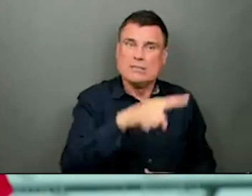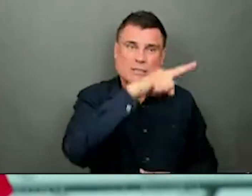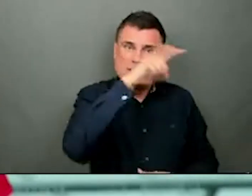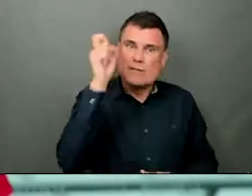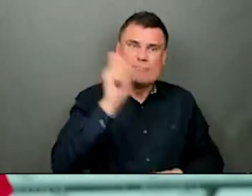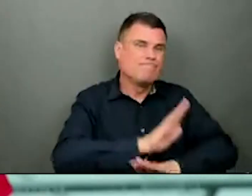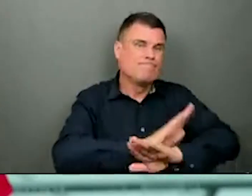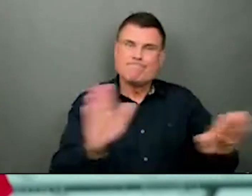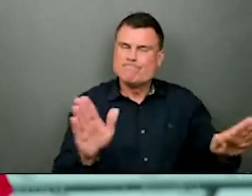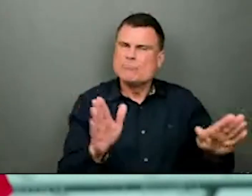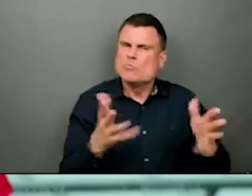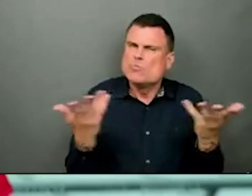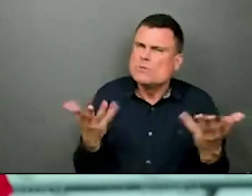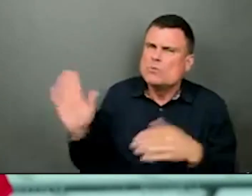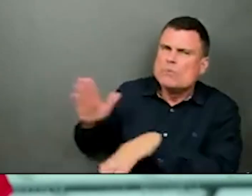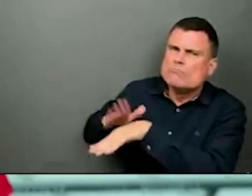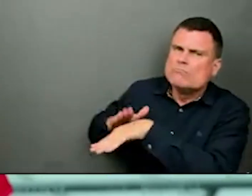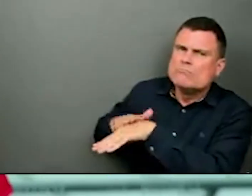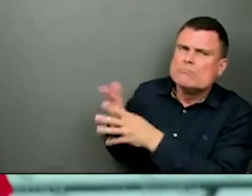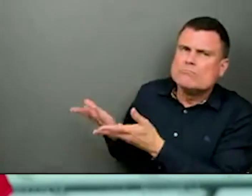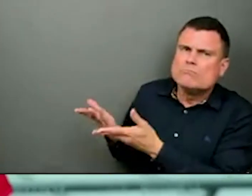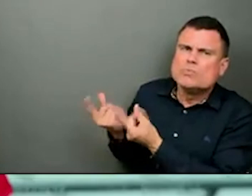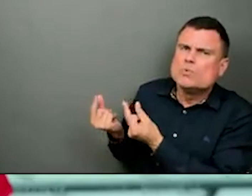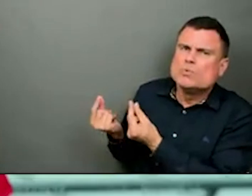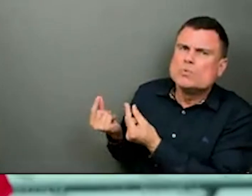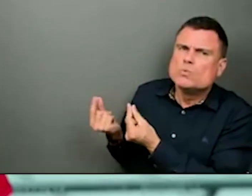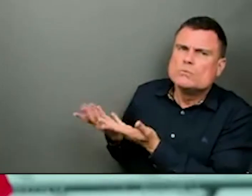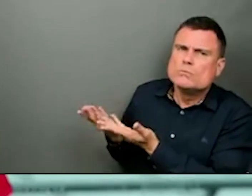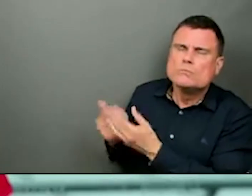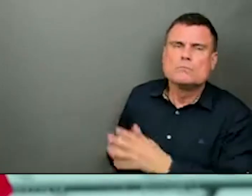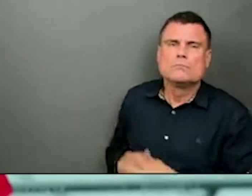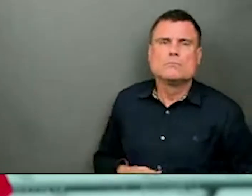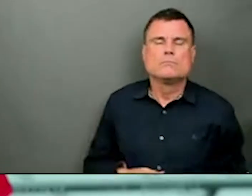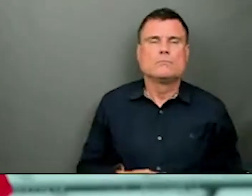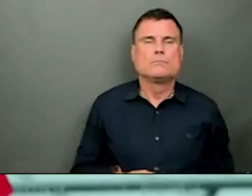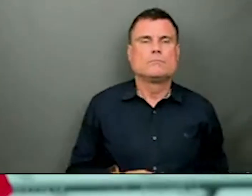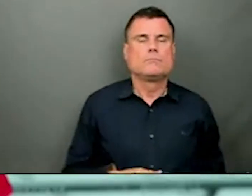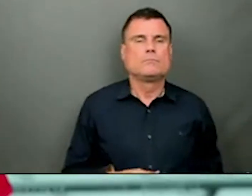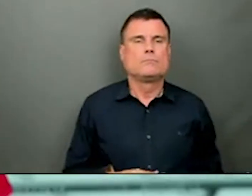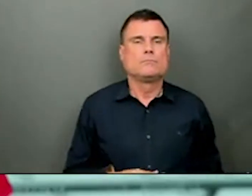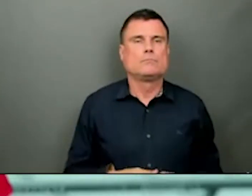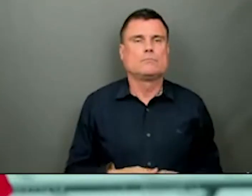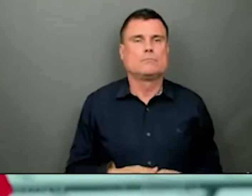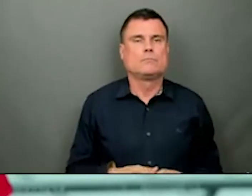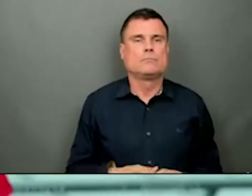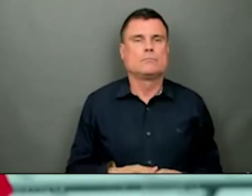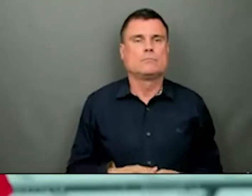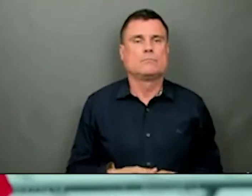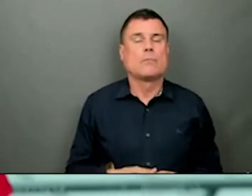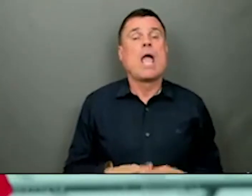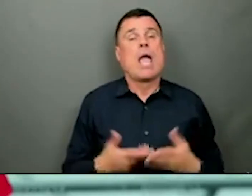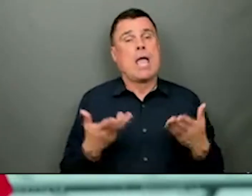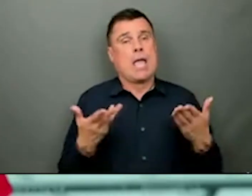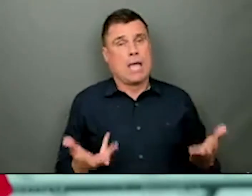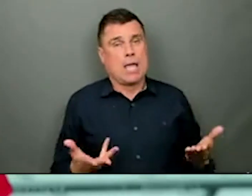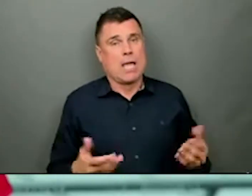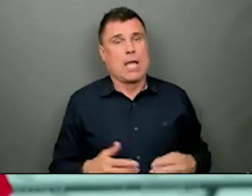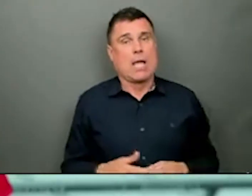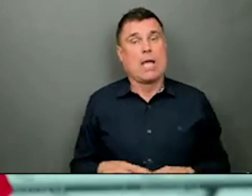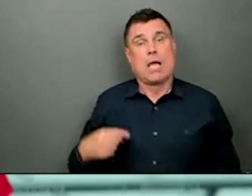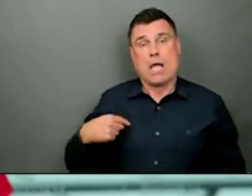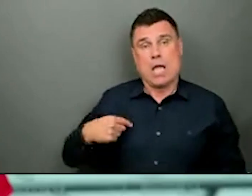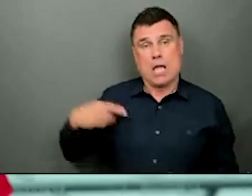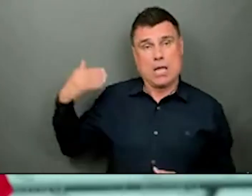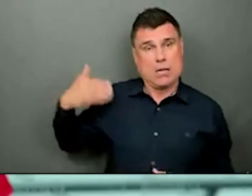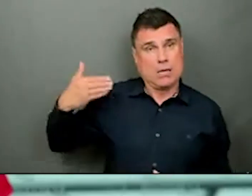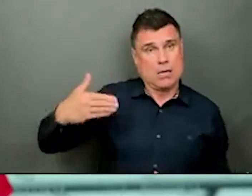what they should be doing with these big major events? Well, I think I've been trying to give as much clarity as we can.